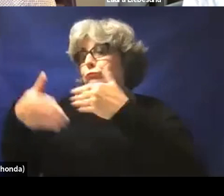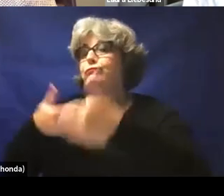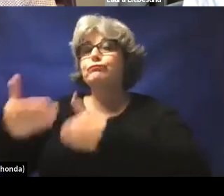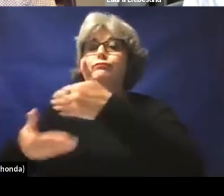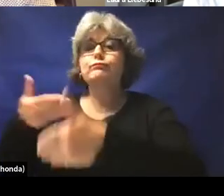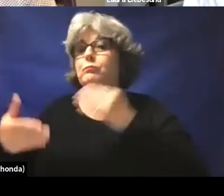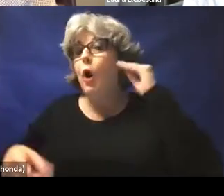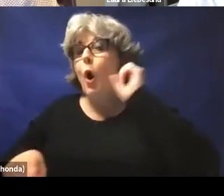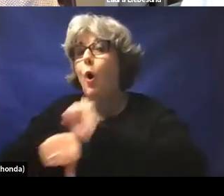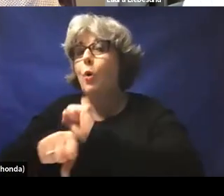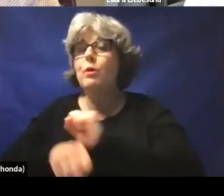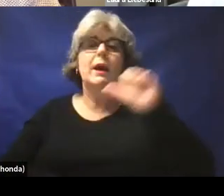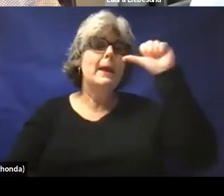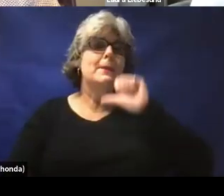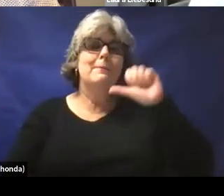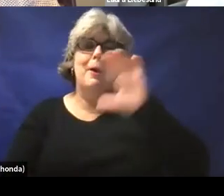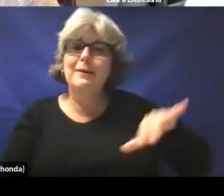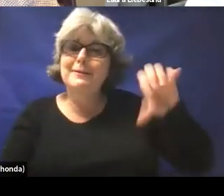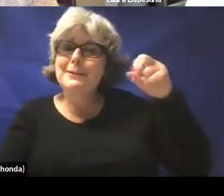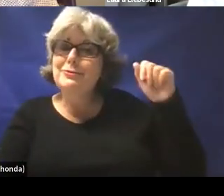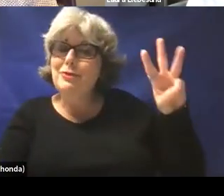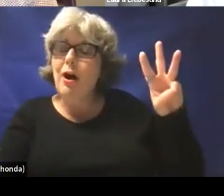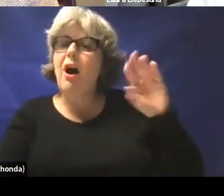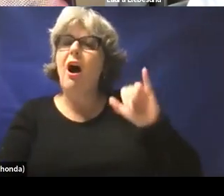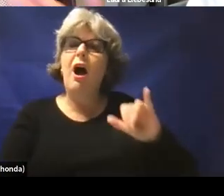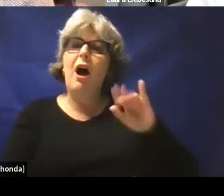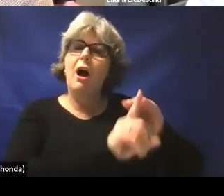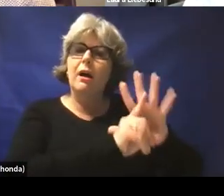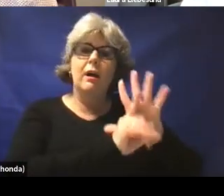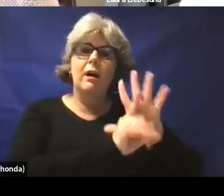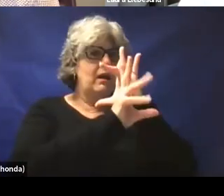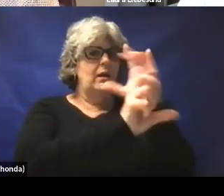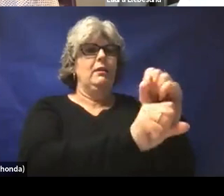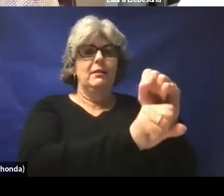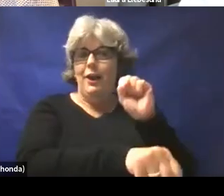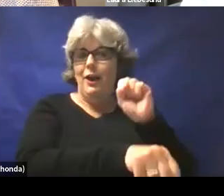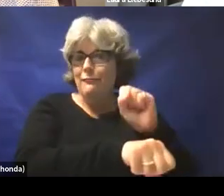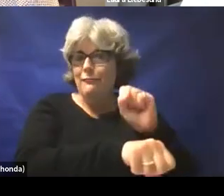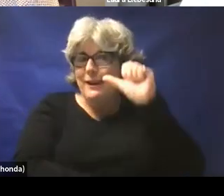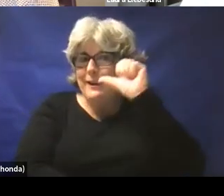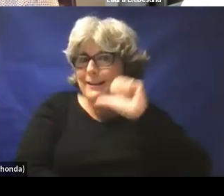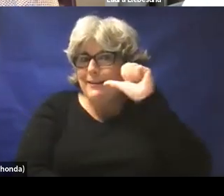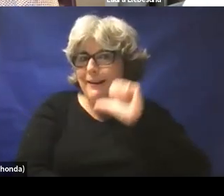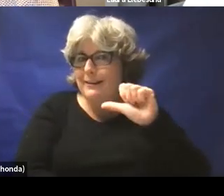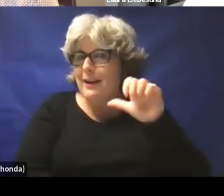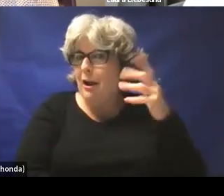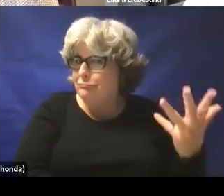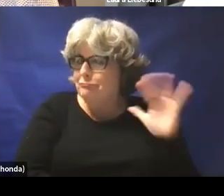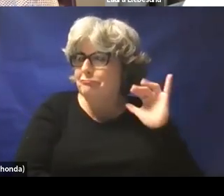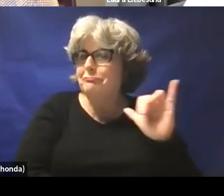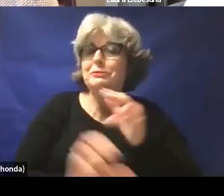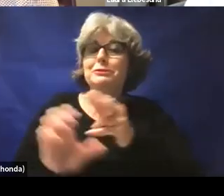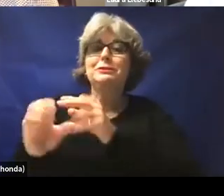her homework in the bars in Shaw. And that's where she got exposed to the cocktail renaissance there. And